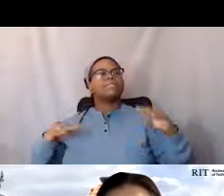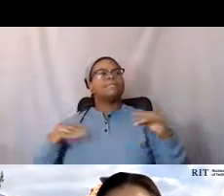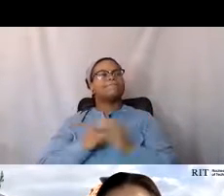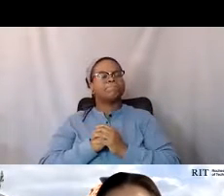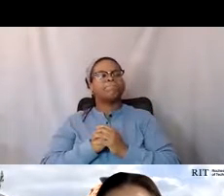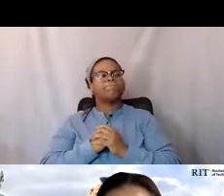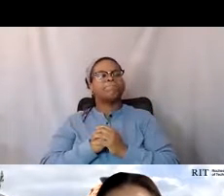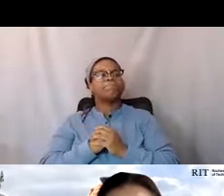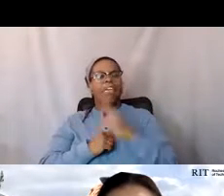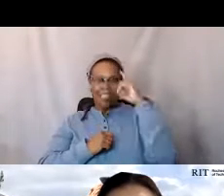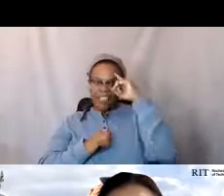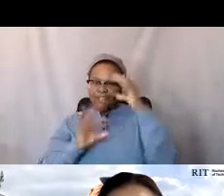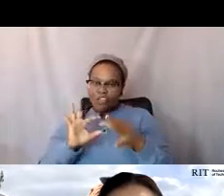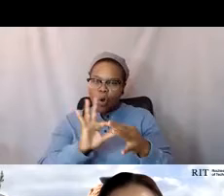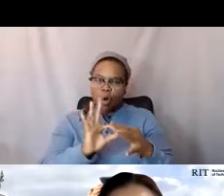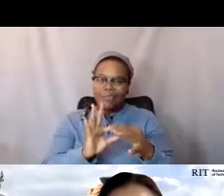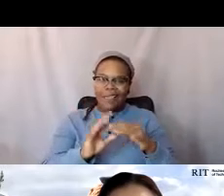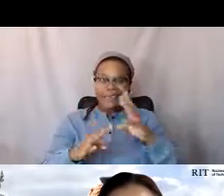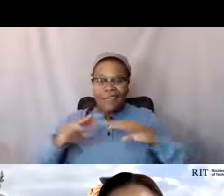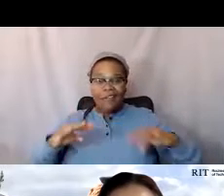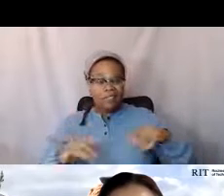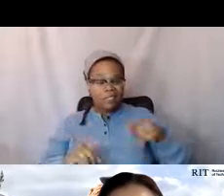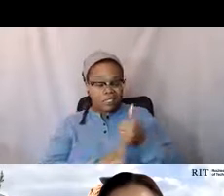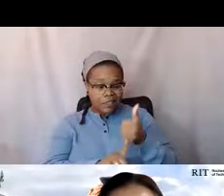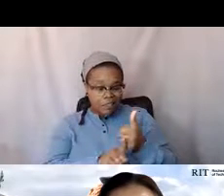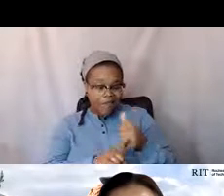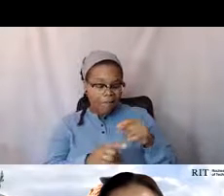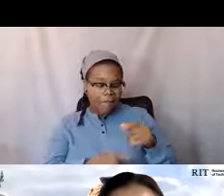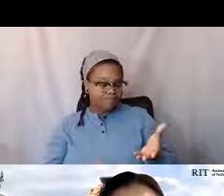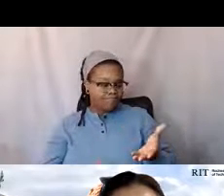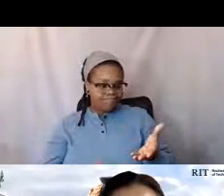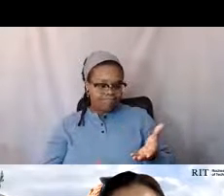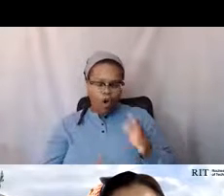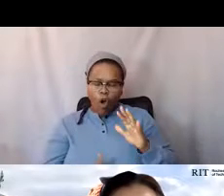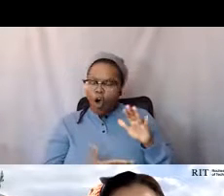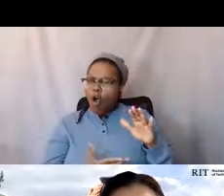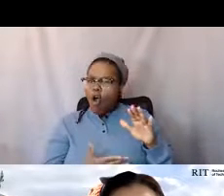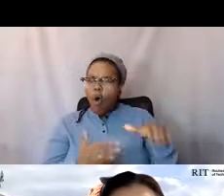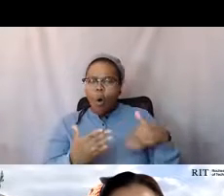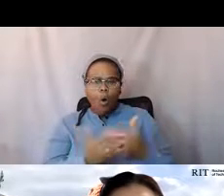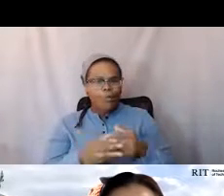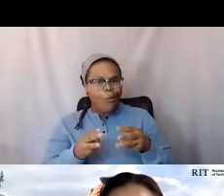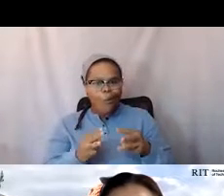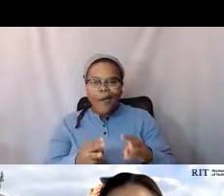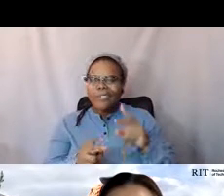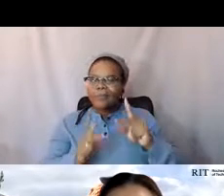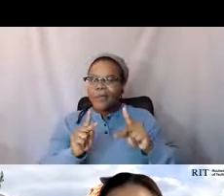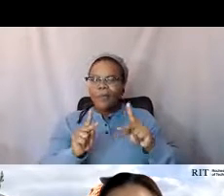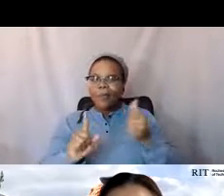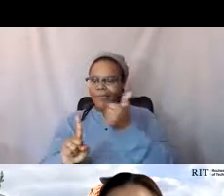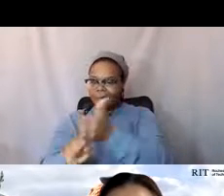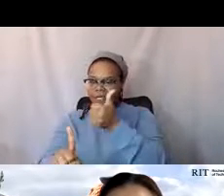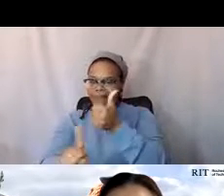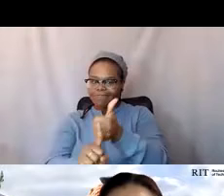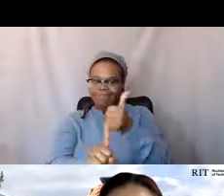of it in terms of diversity being all the ways that people are being themselves.